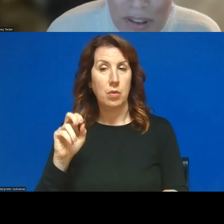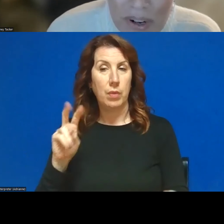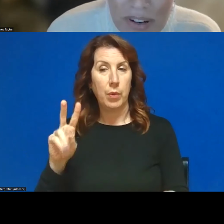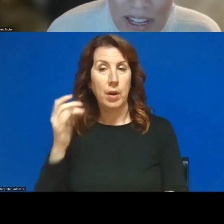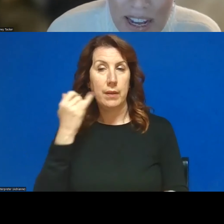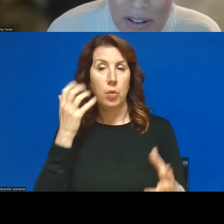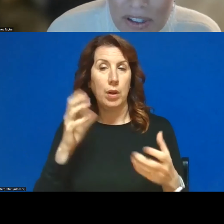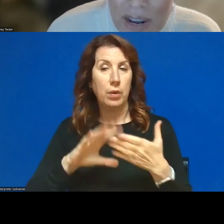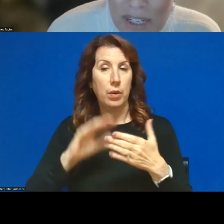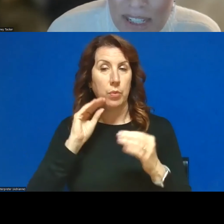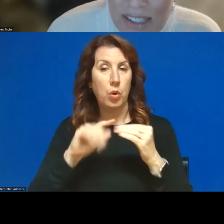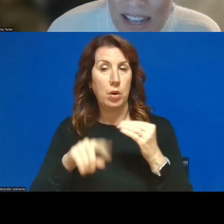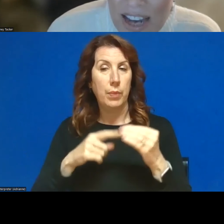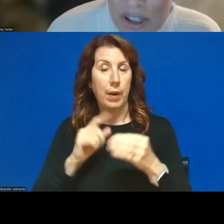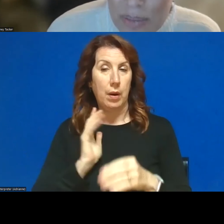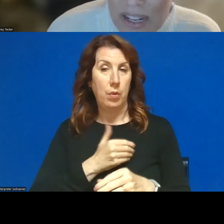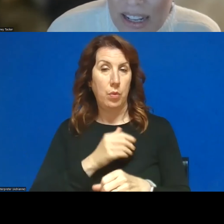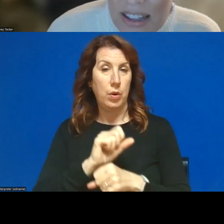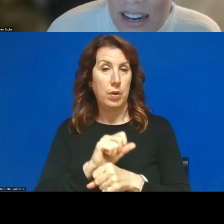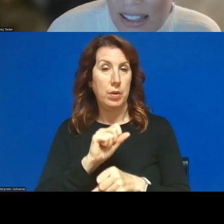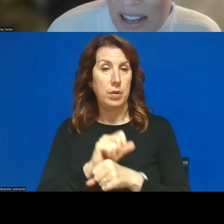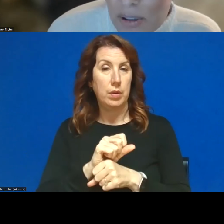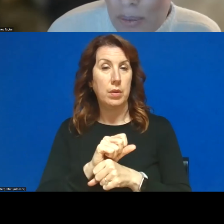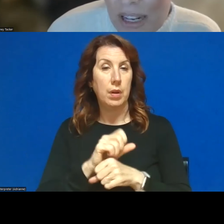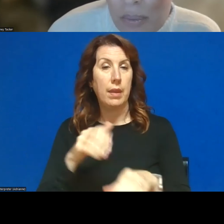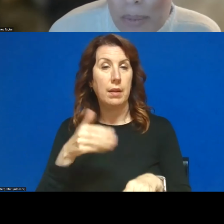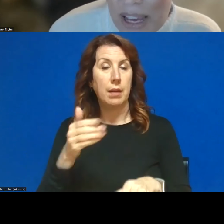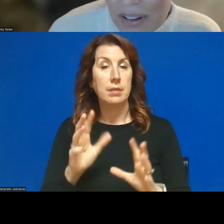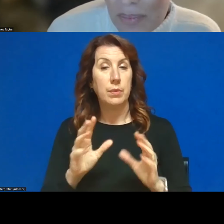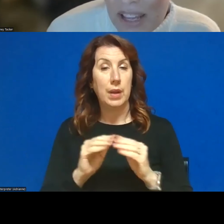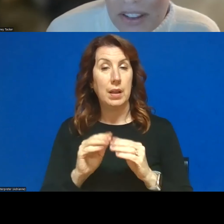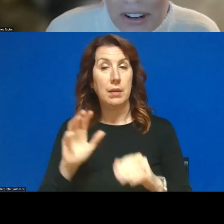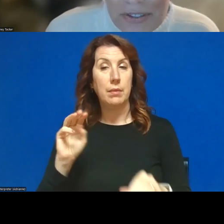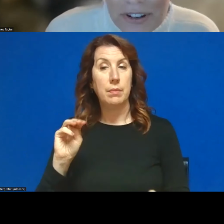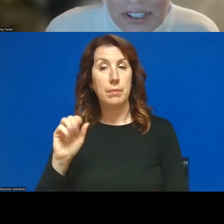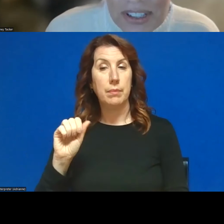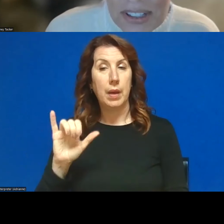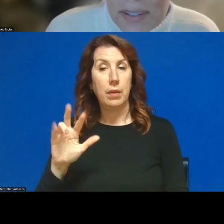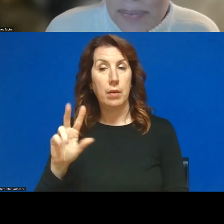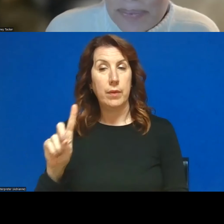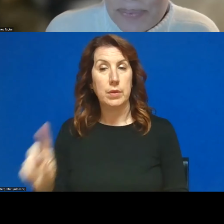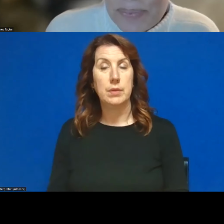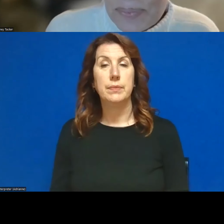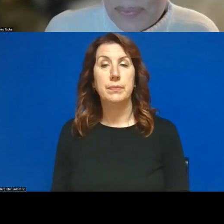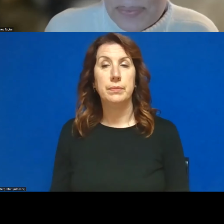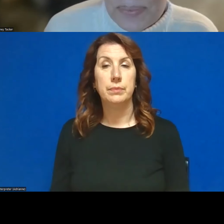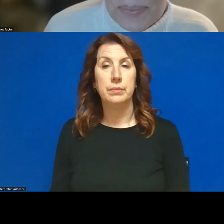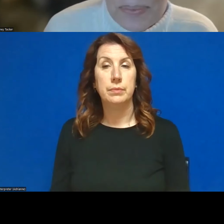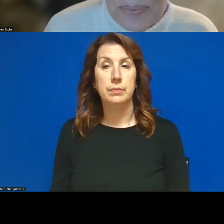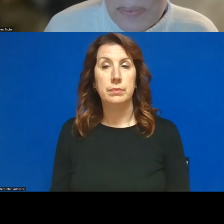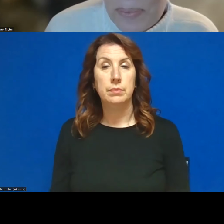about the work of the council and updates to the action plan, the next council meeting will be held on May 31st.